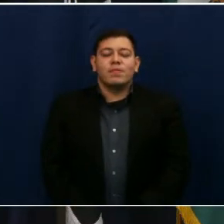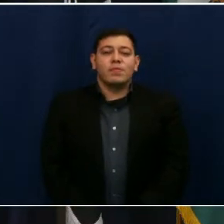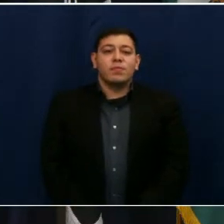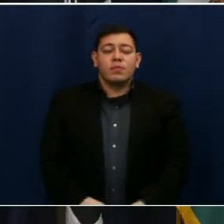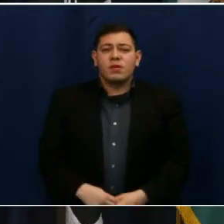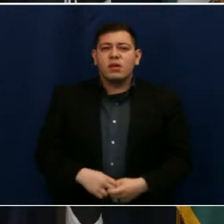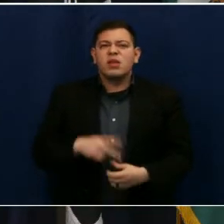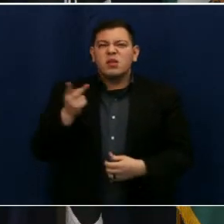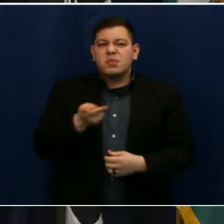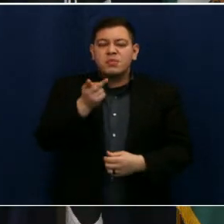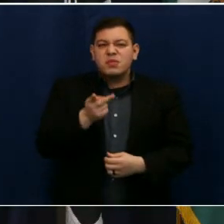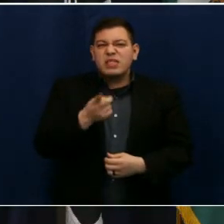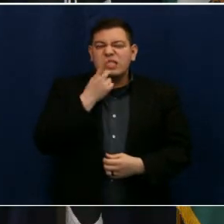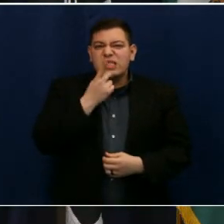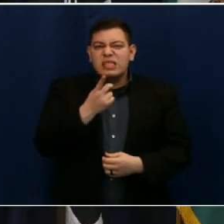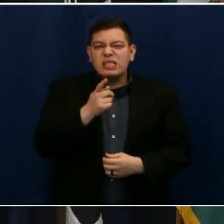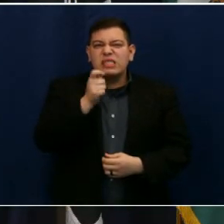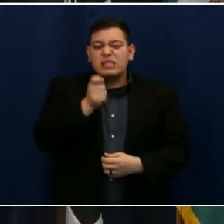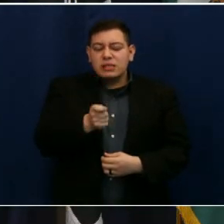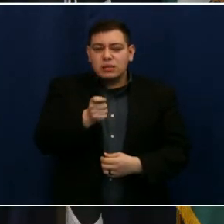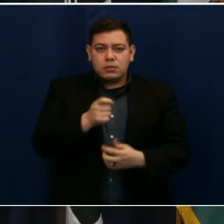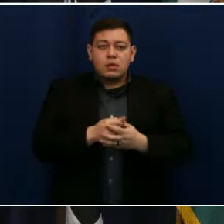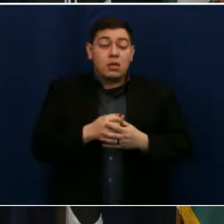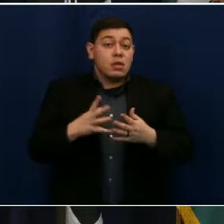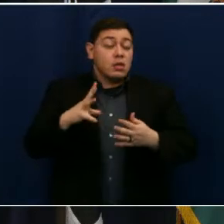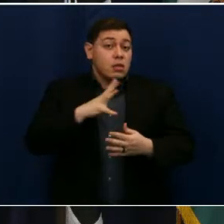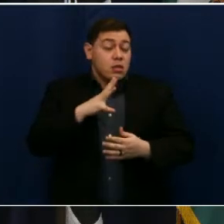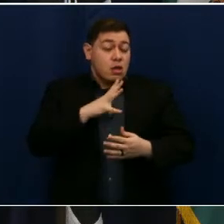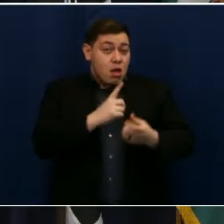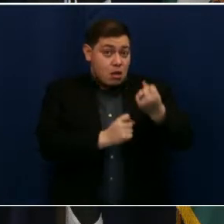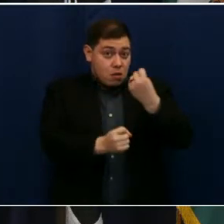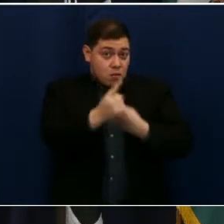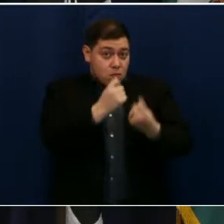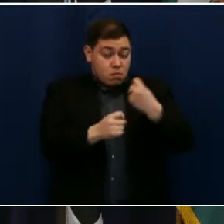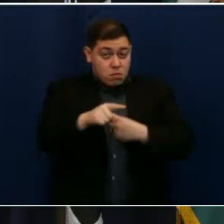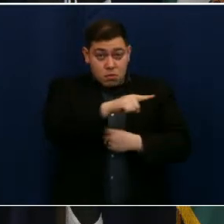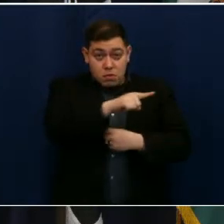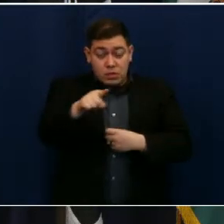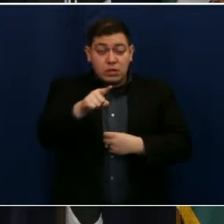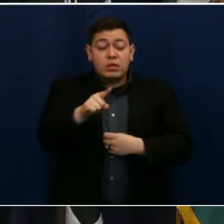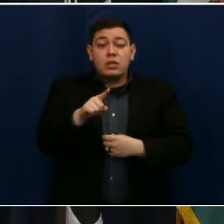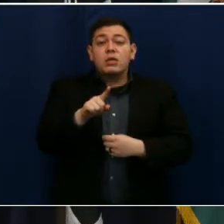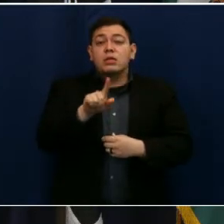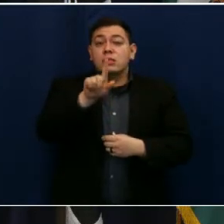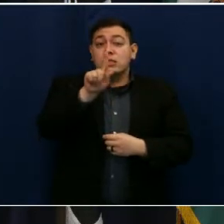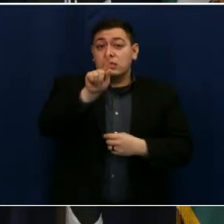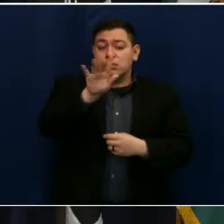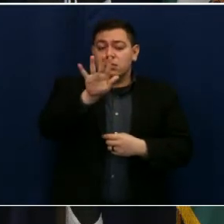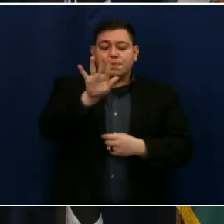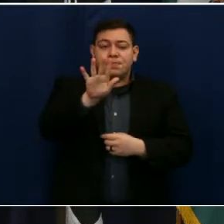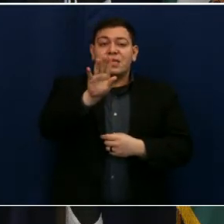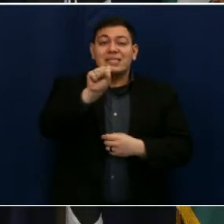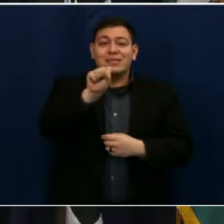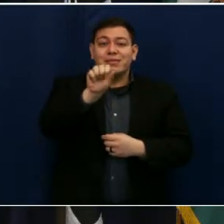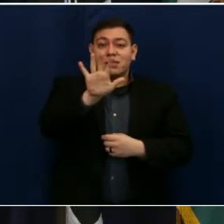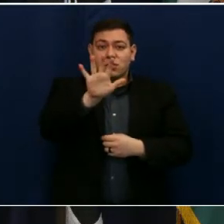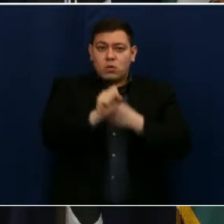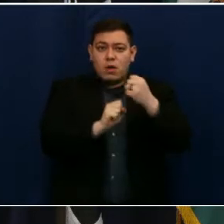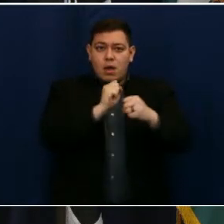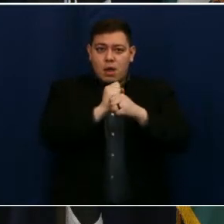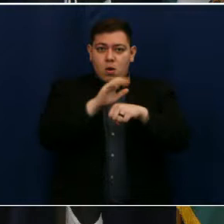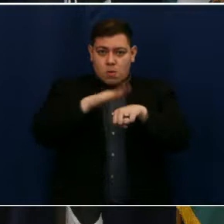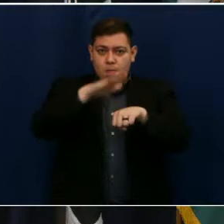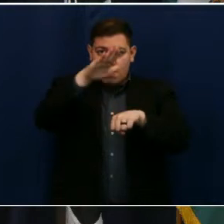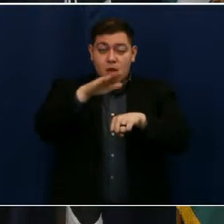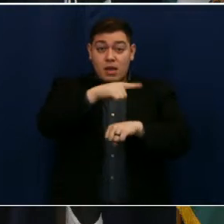la pregunta es específicamente para las personas aquellas que tienen 65 años o más, que si pueden